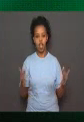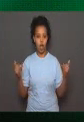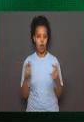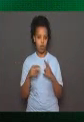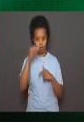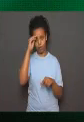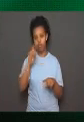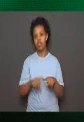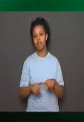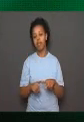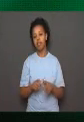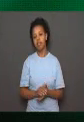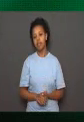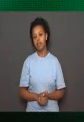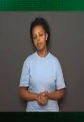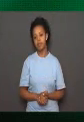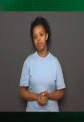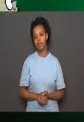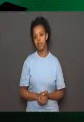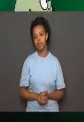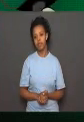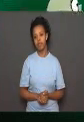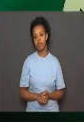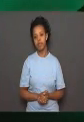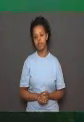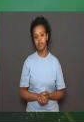Let's get back to our lesson.